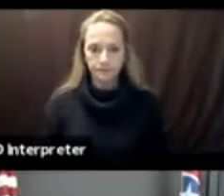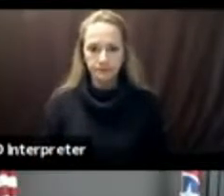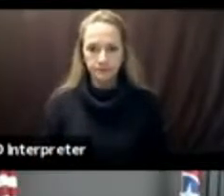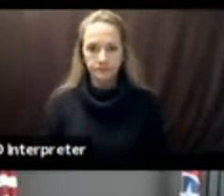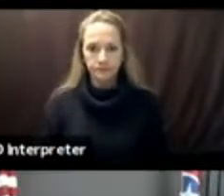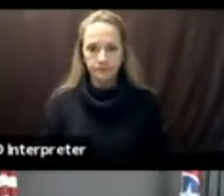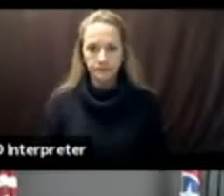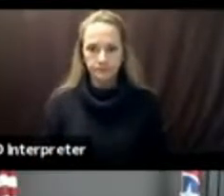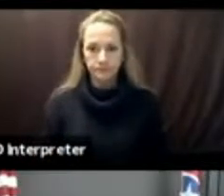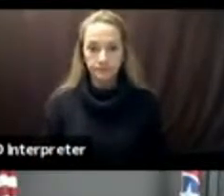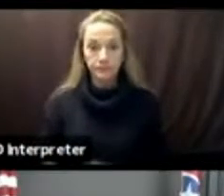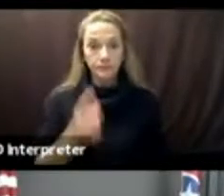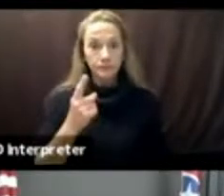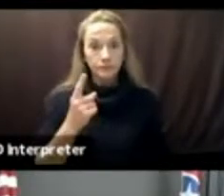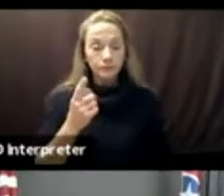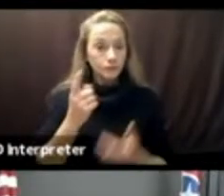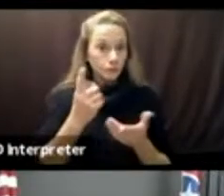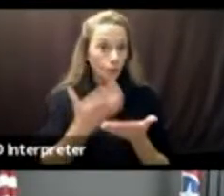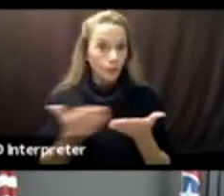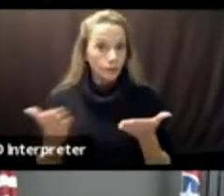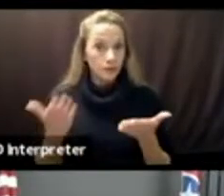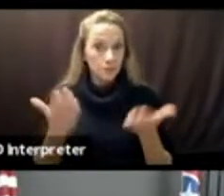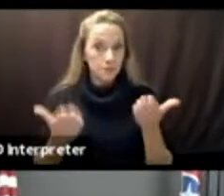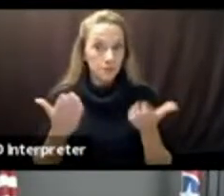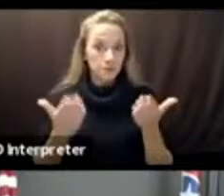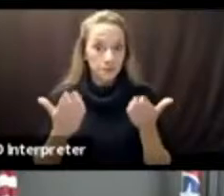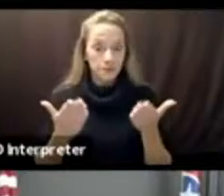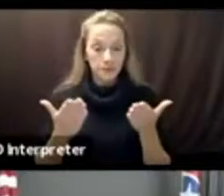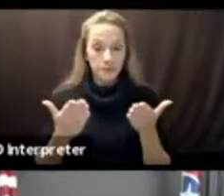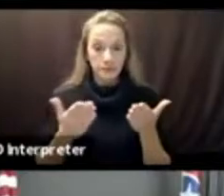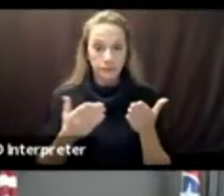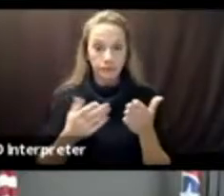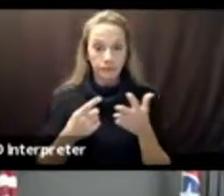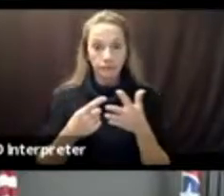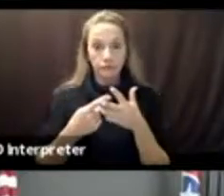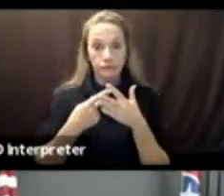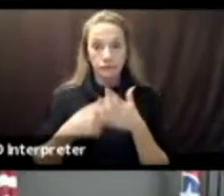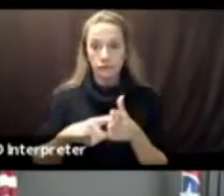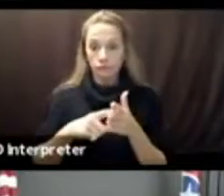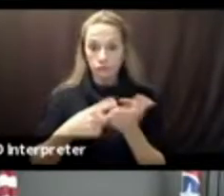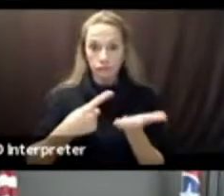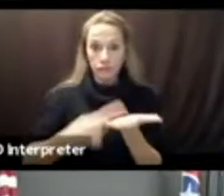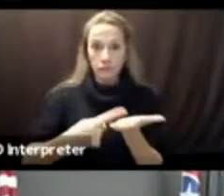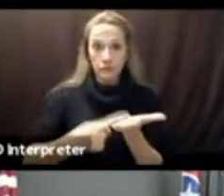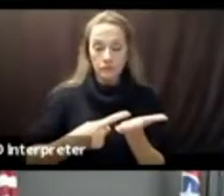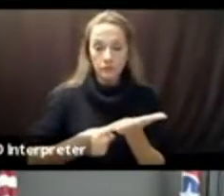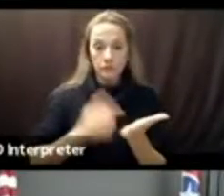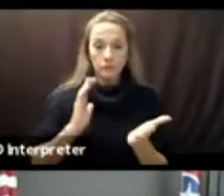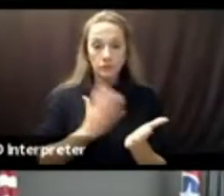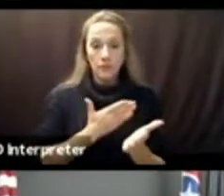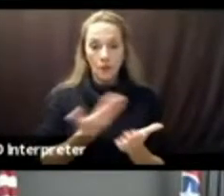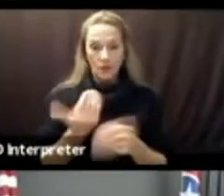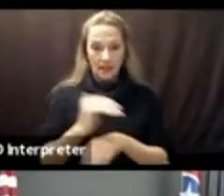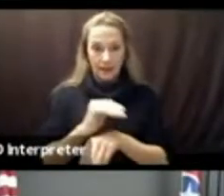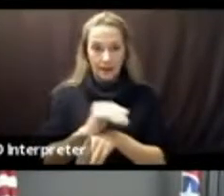So I guess one thing to maybe start a point of discussion is in our public forum